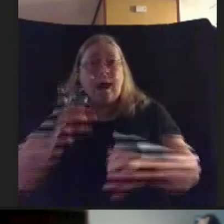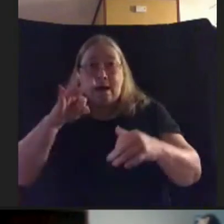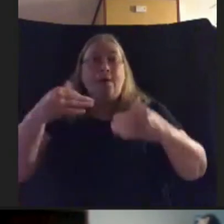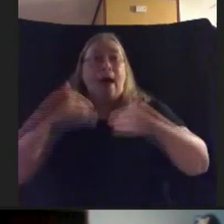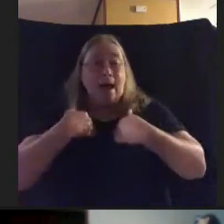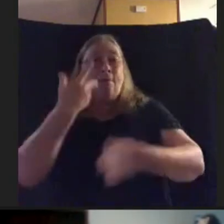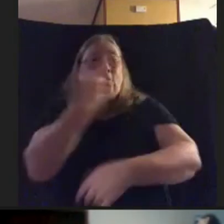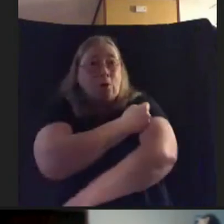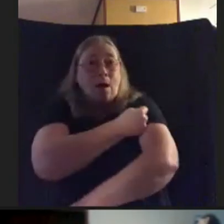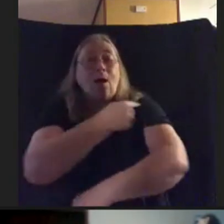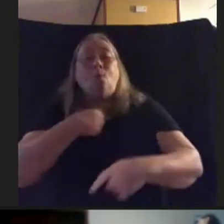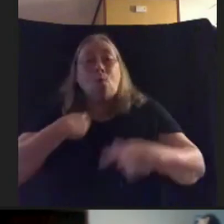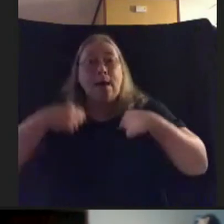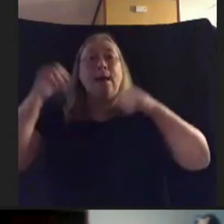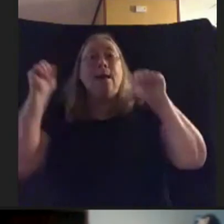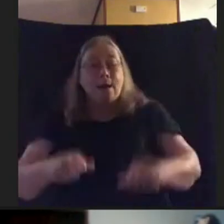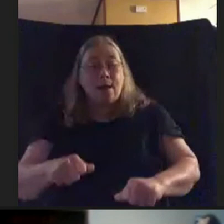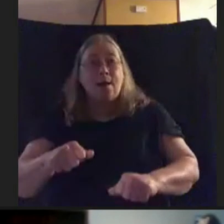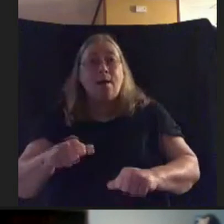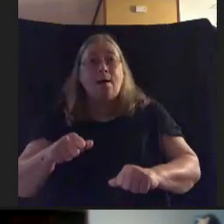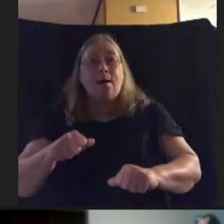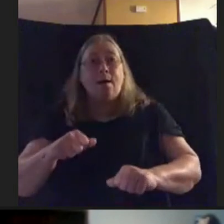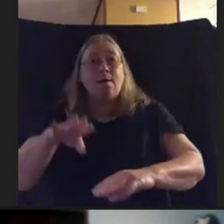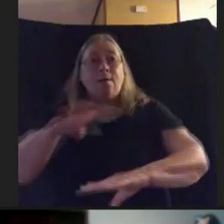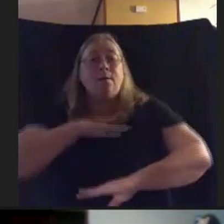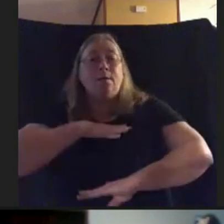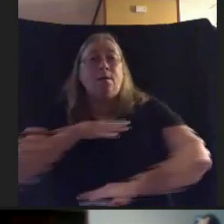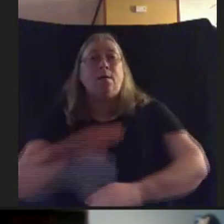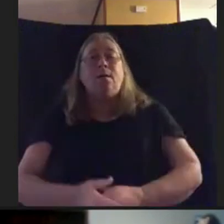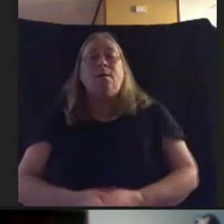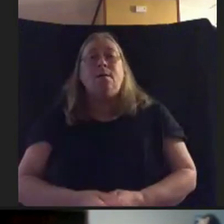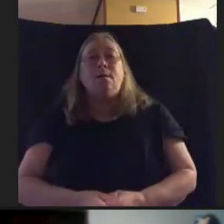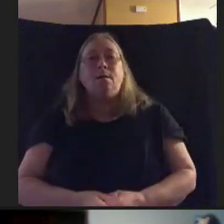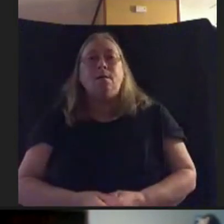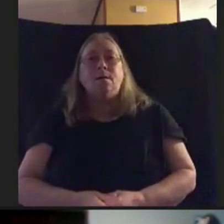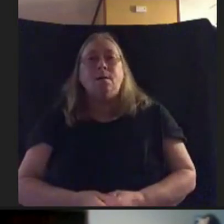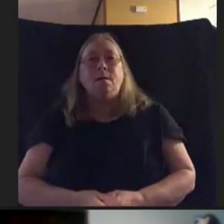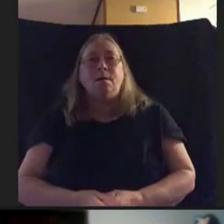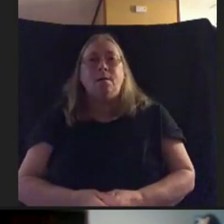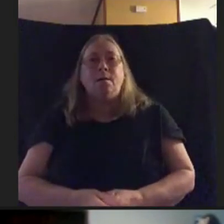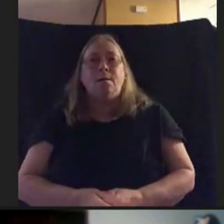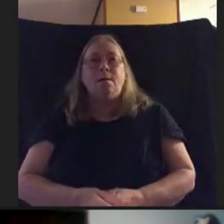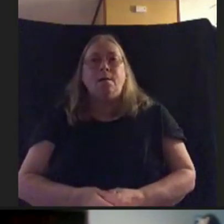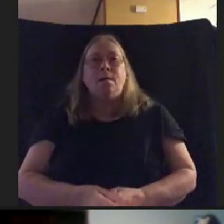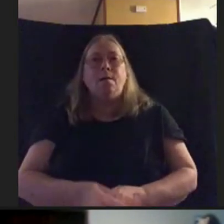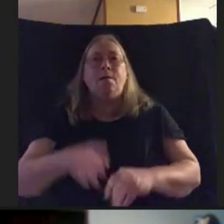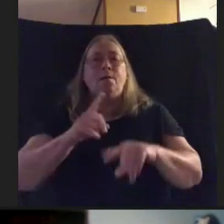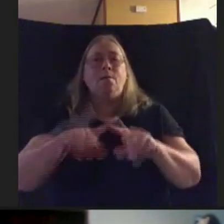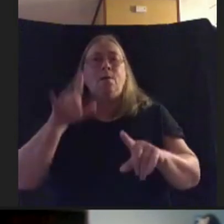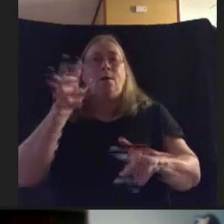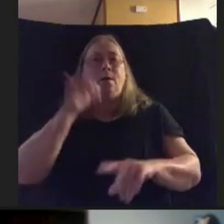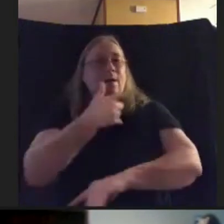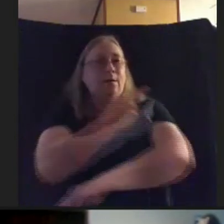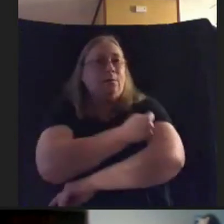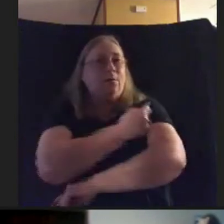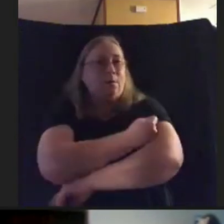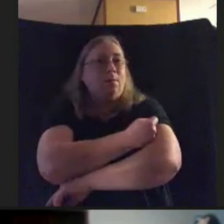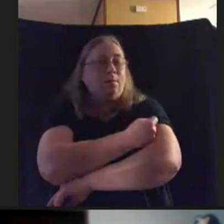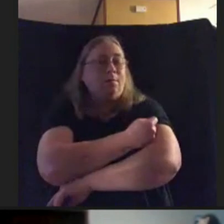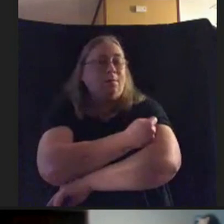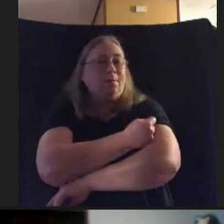right. Give us the vaccine, we'll do it. That's the bottleneck, is the vaccine supply. Right, that's exactly